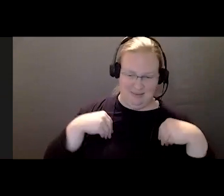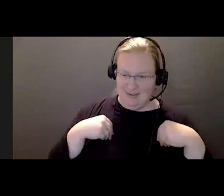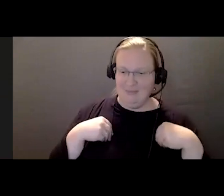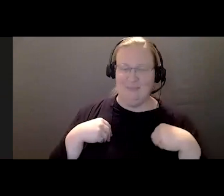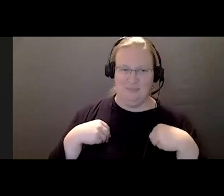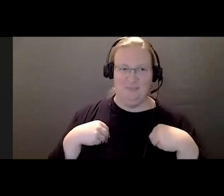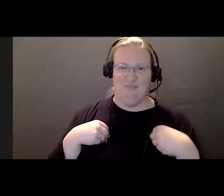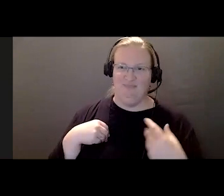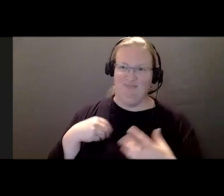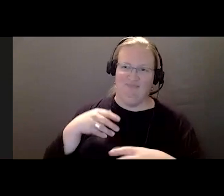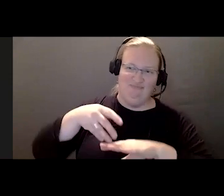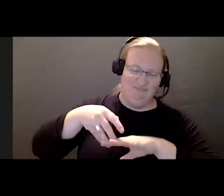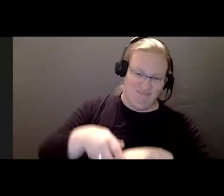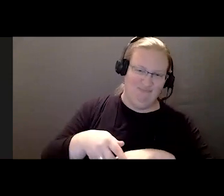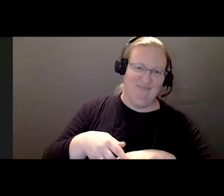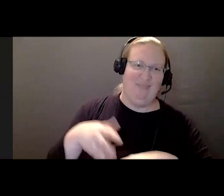Next slide, please.